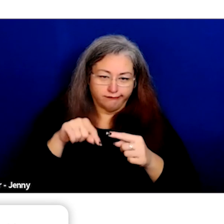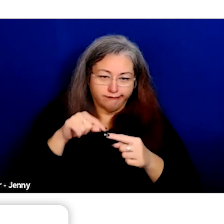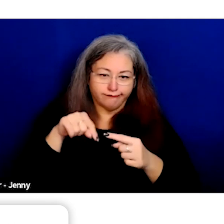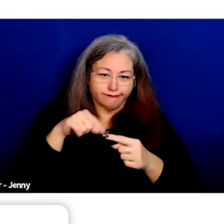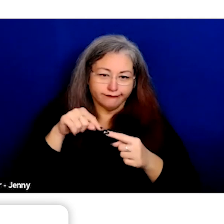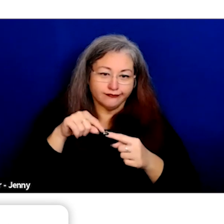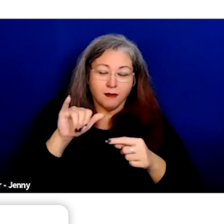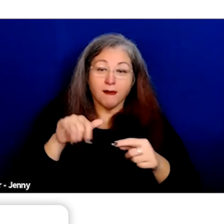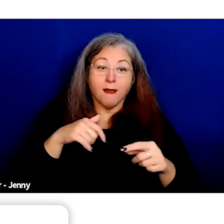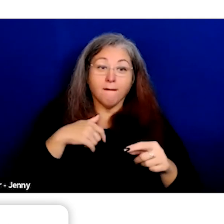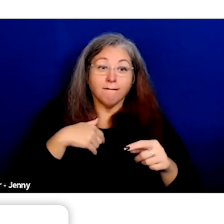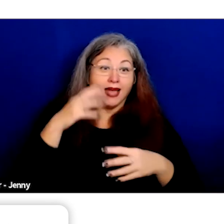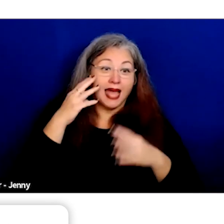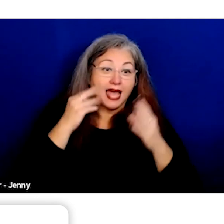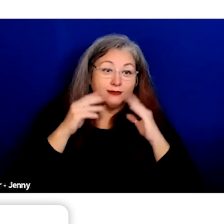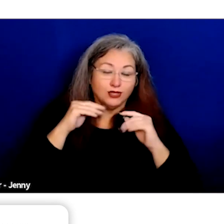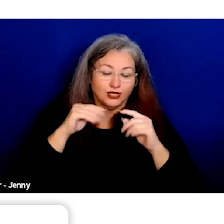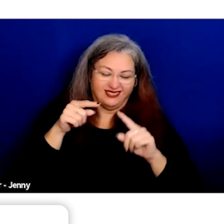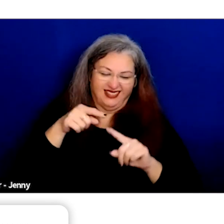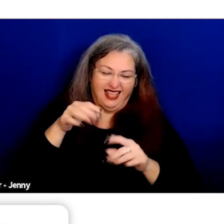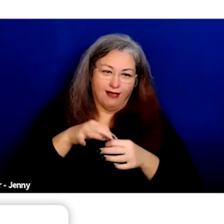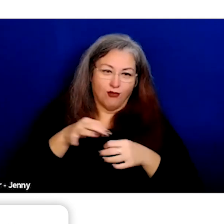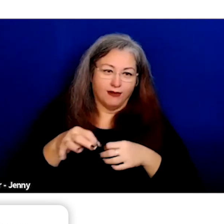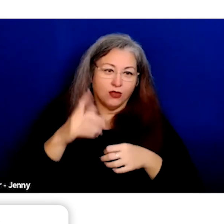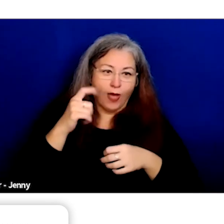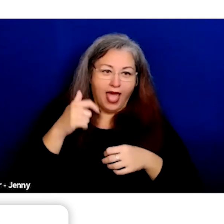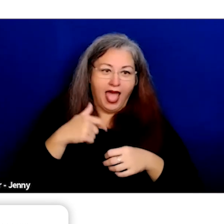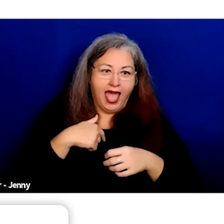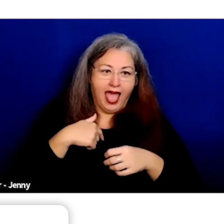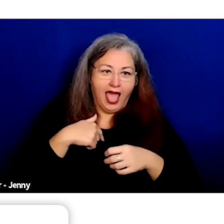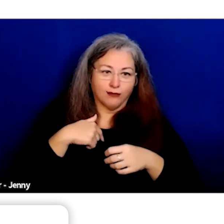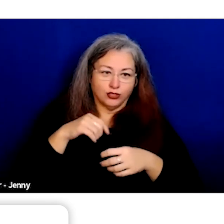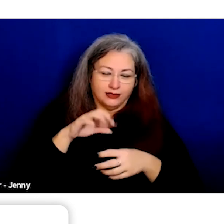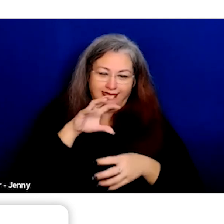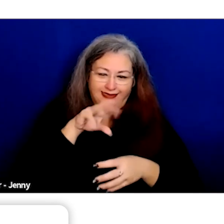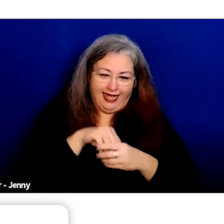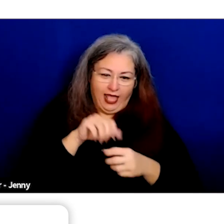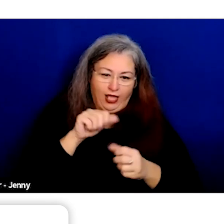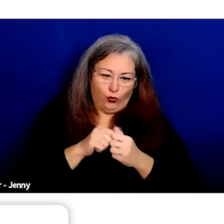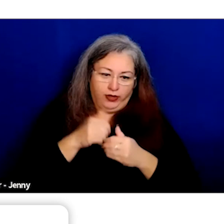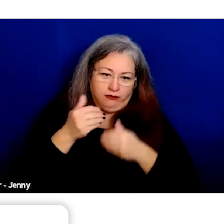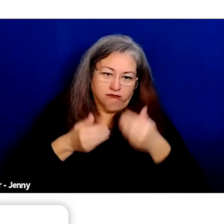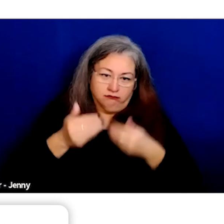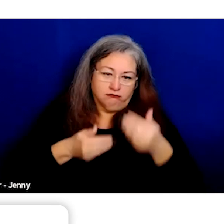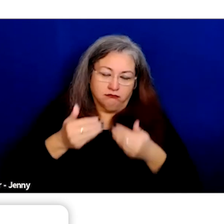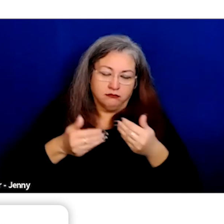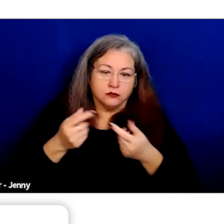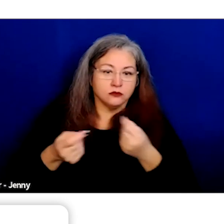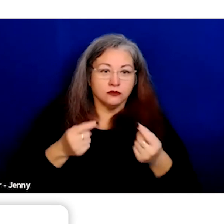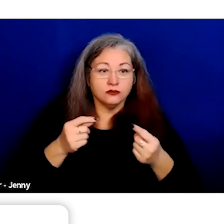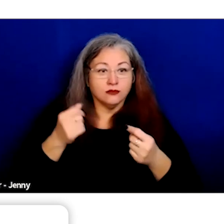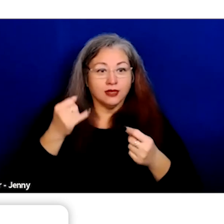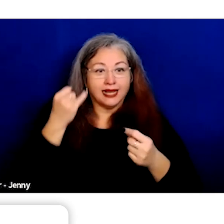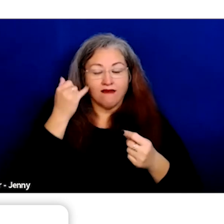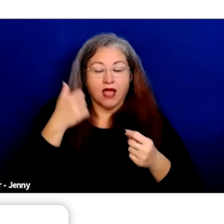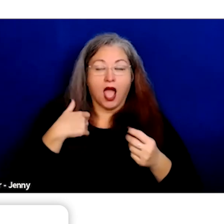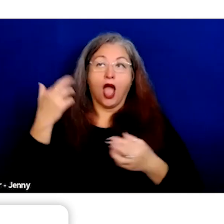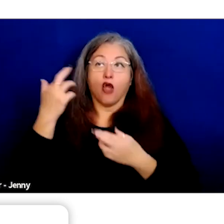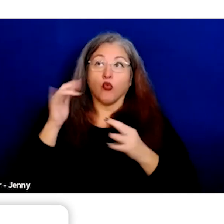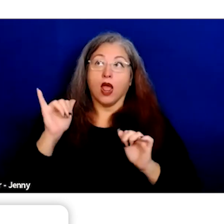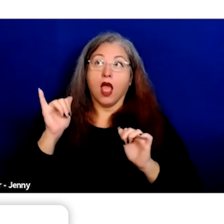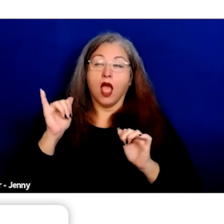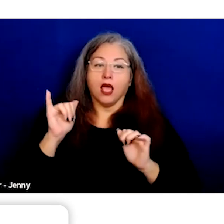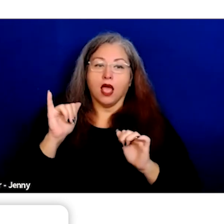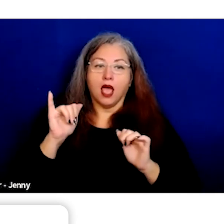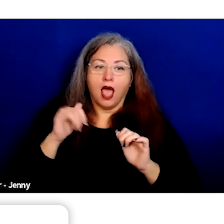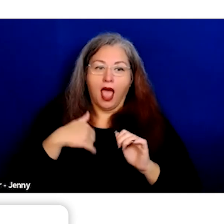with procrastination was really just me staying in the fucking rat race. And when I'm aware of it, I then